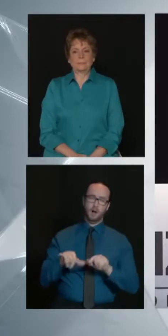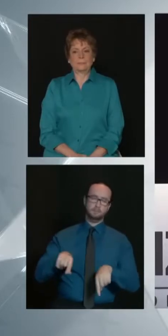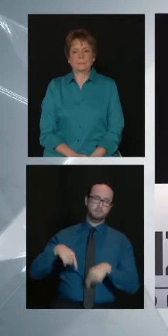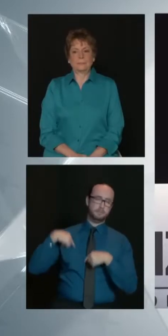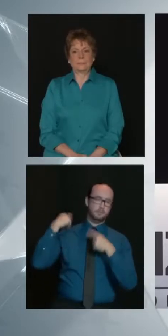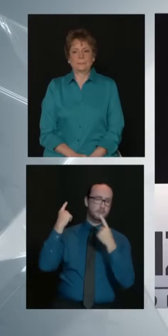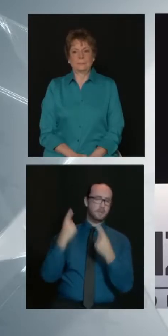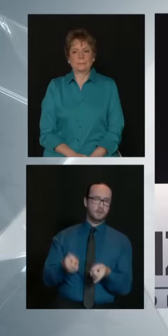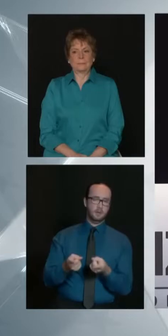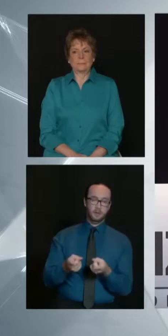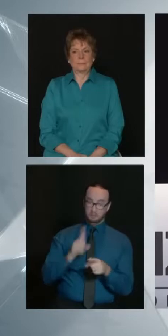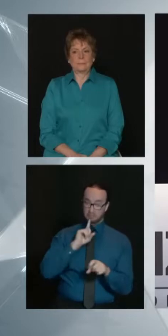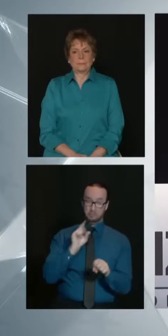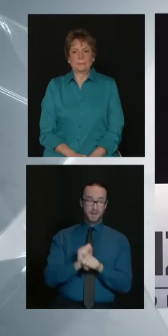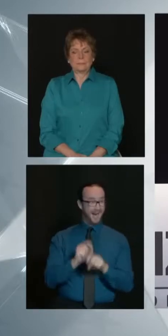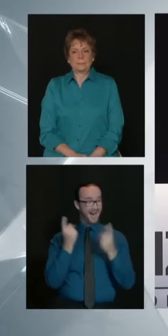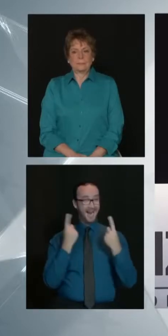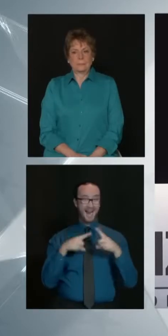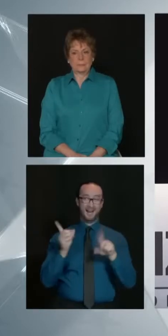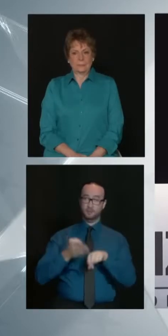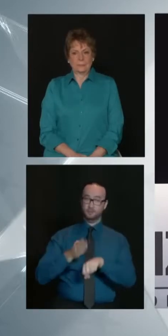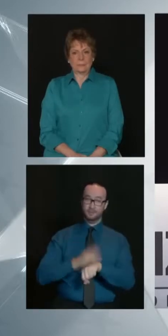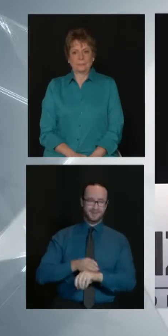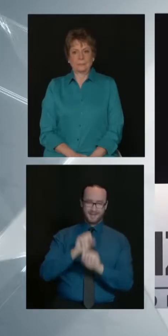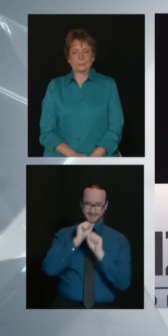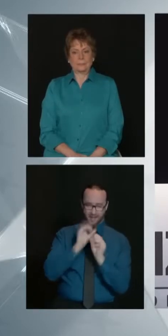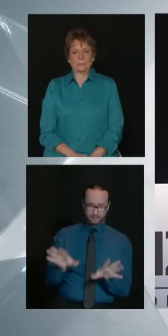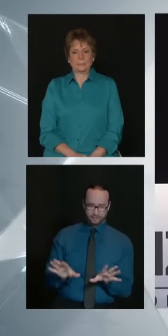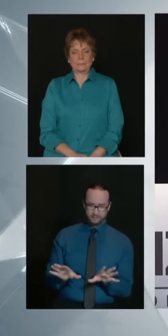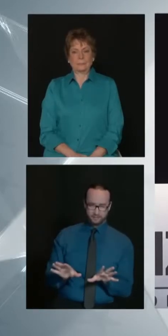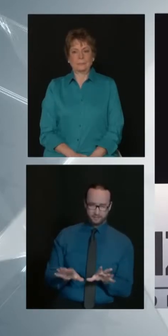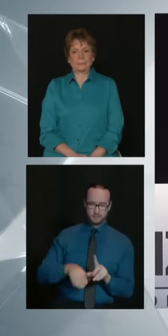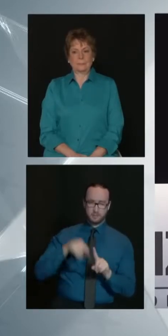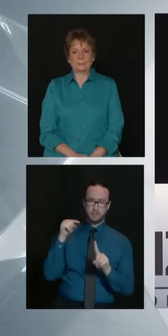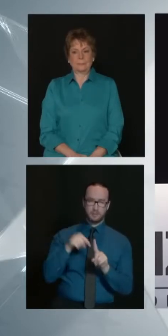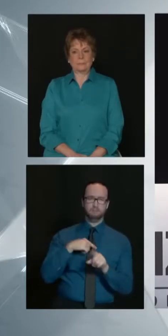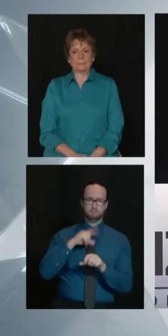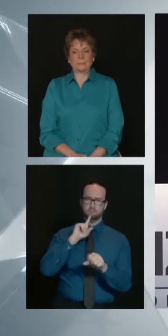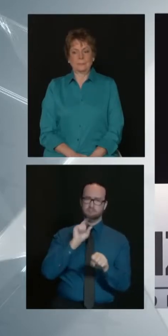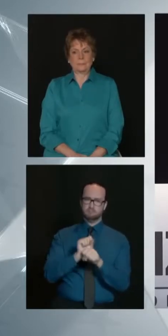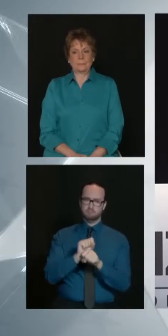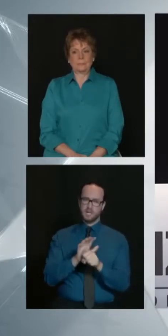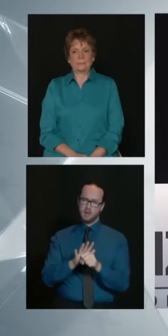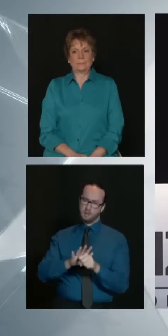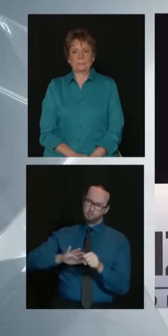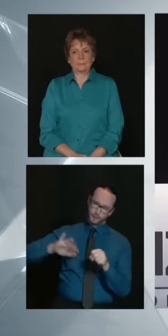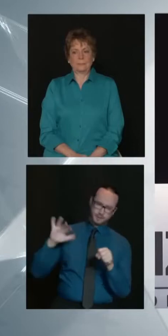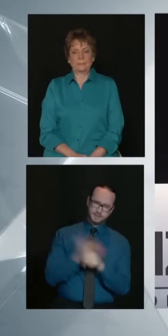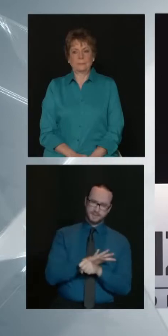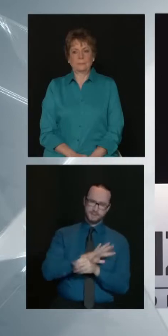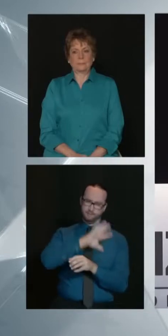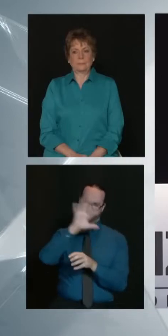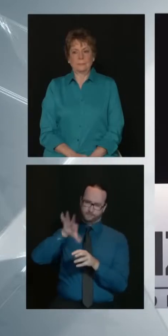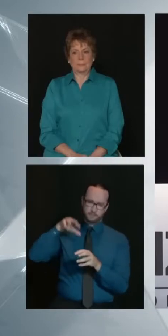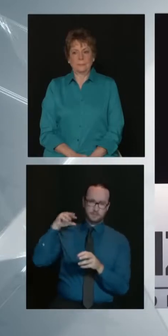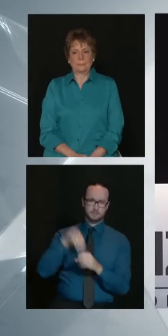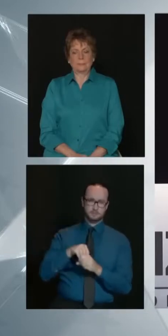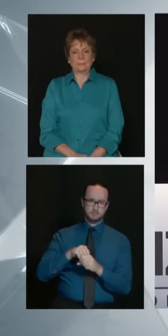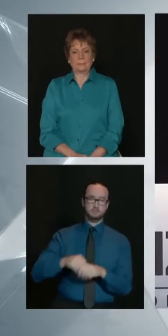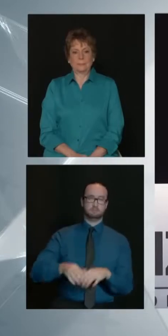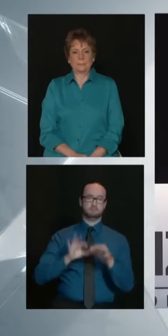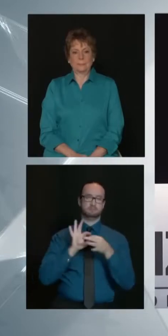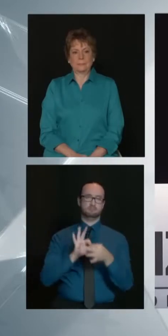done. I'm in favor of a comprehensive overhaul of the entire immigration policy. It doesn't have to be